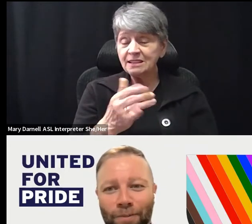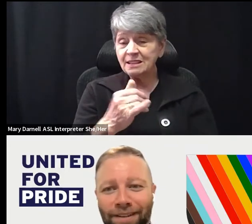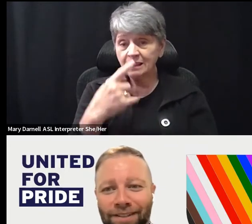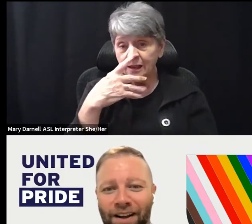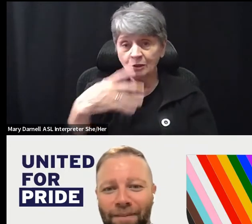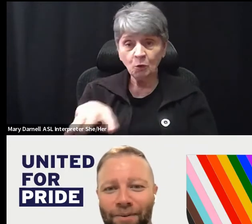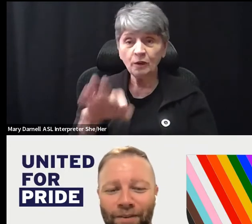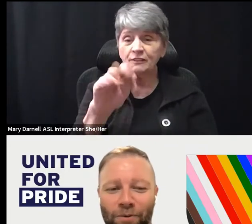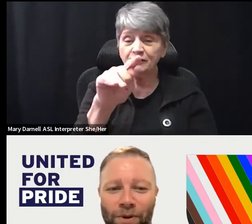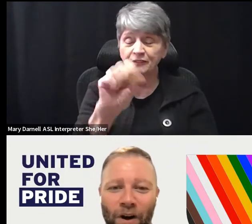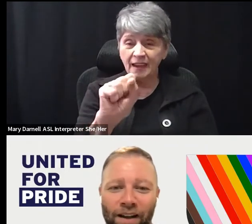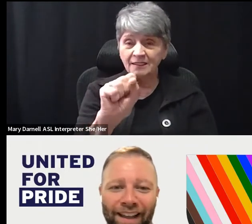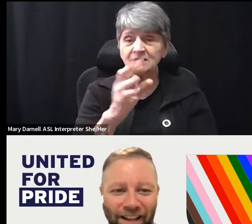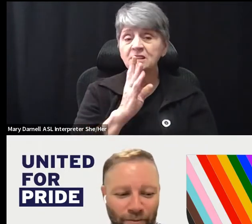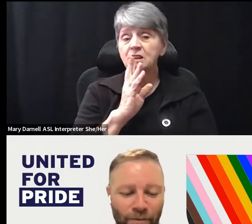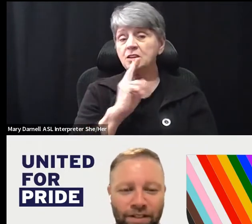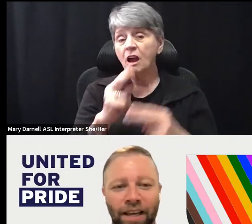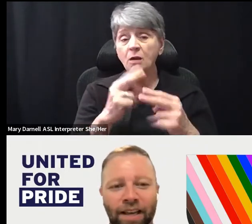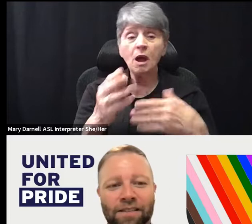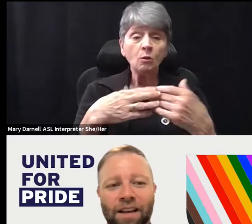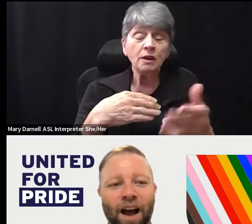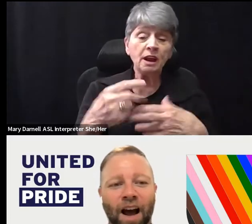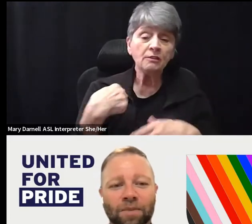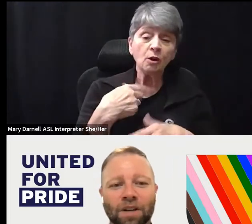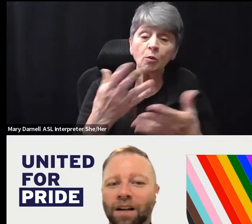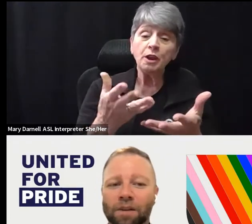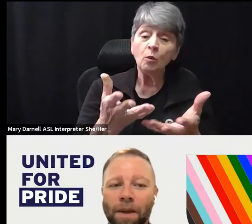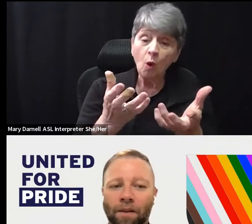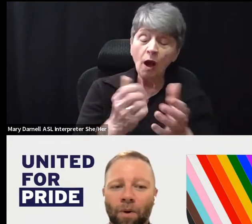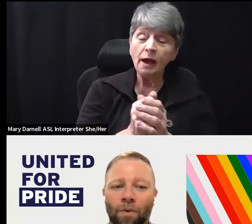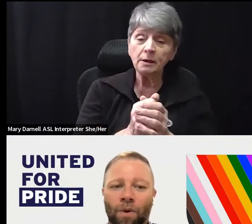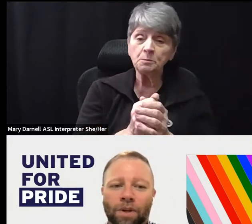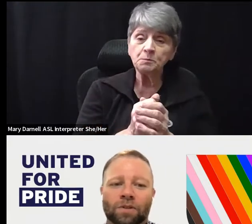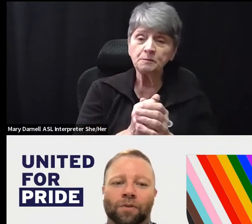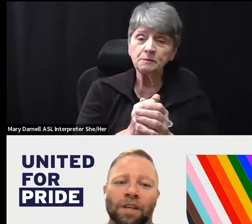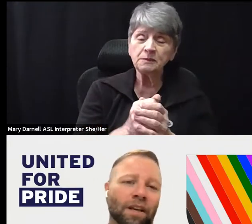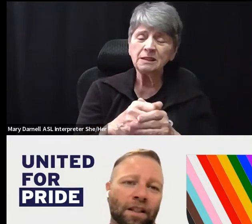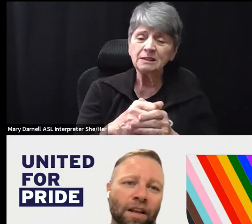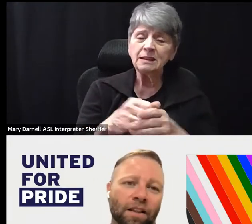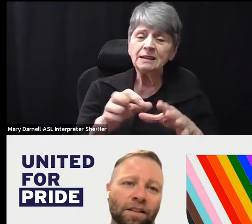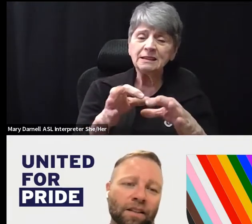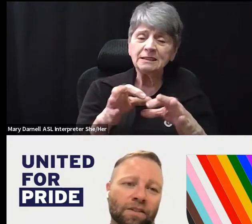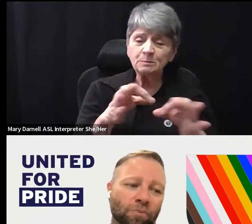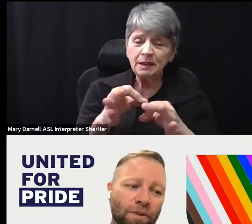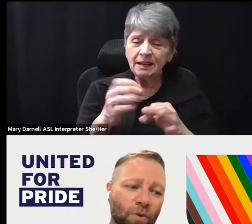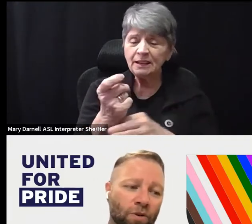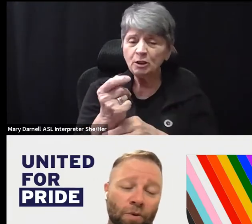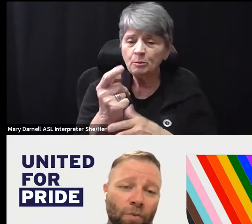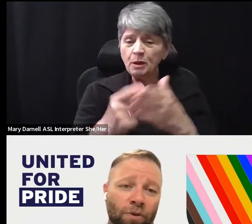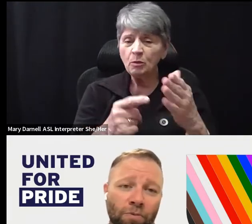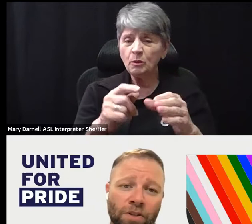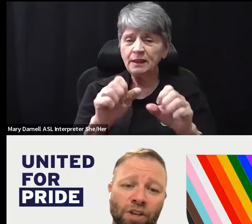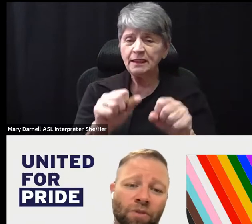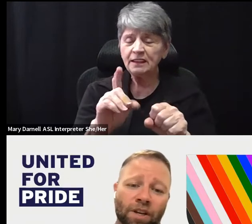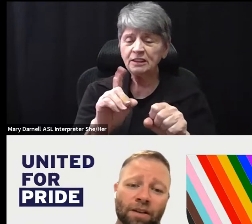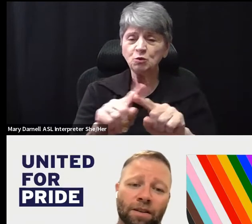for a moment and talk about whatever we want, like in the Bremerton case. Talk a little bit about what we do differently at the Supreme Court, or